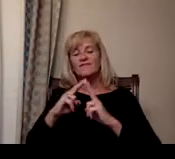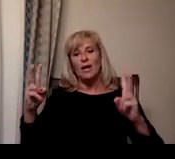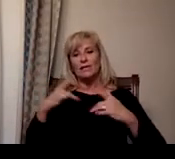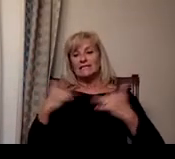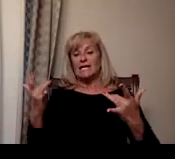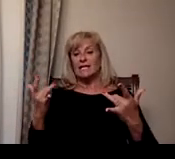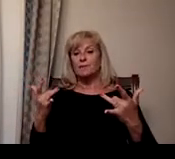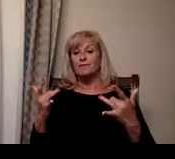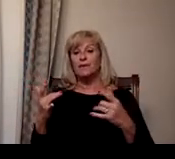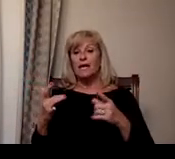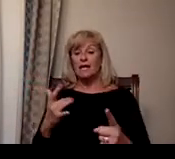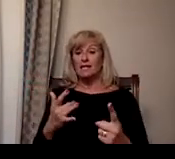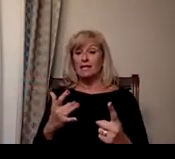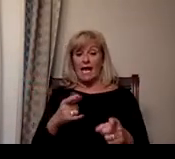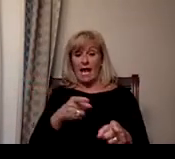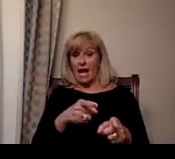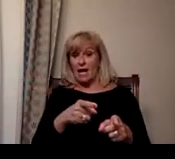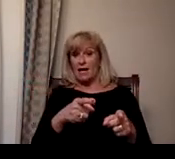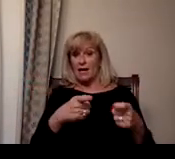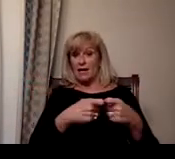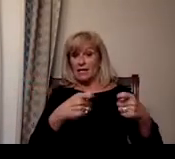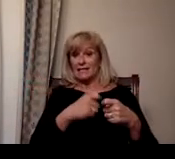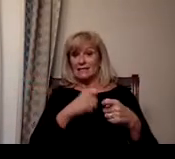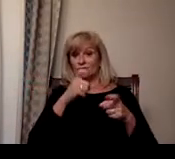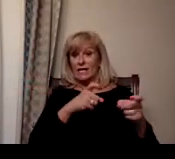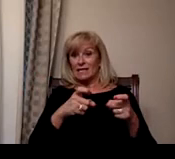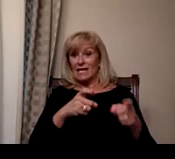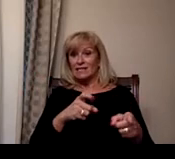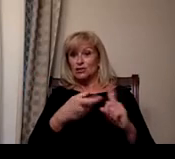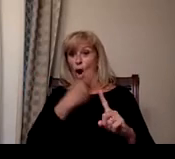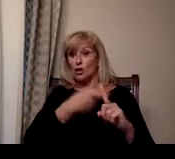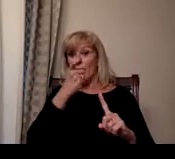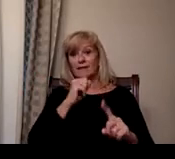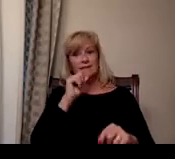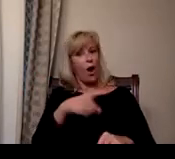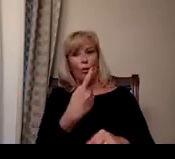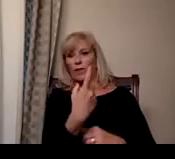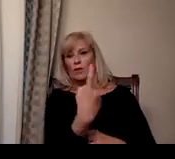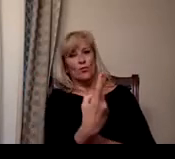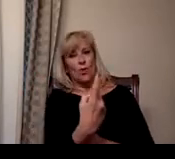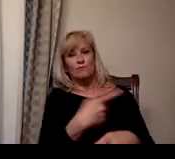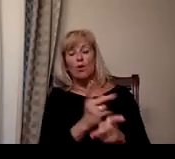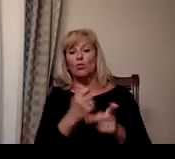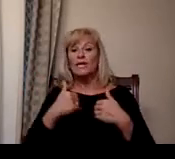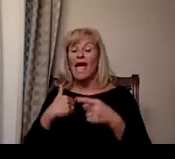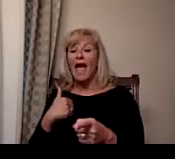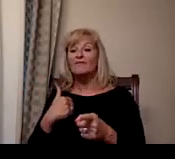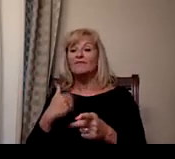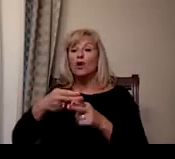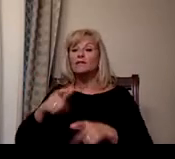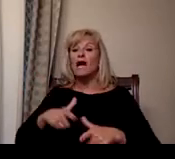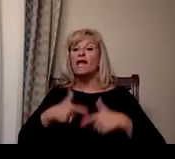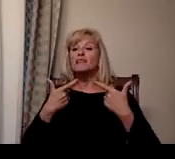Those are not the only products we have, which is fantastic. This is actually our lifestyle bundles